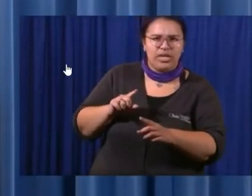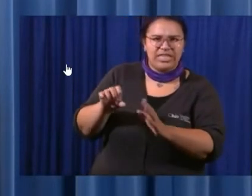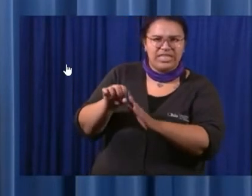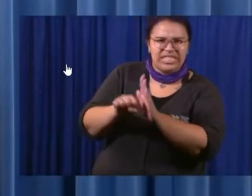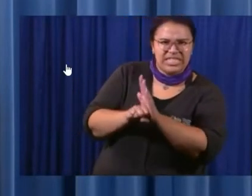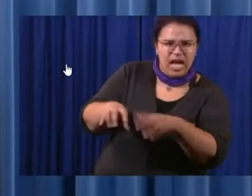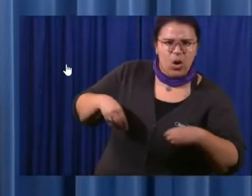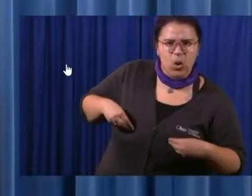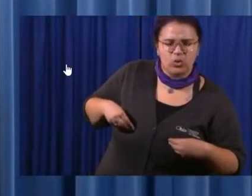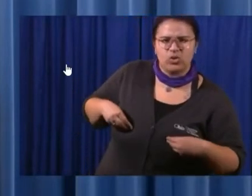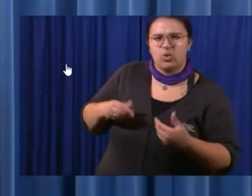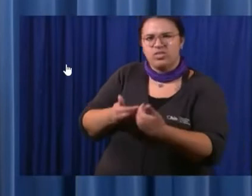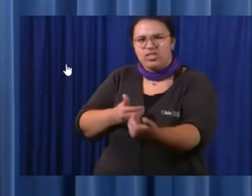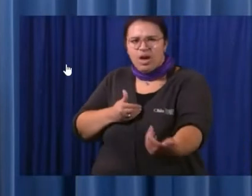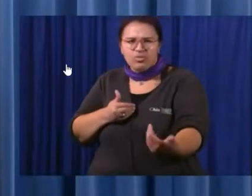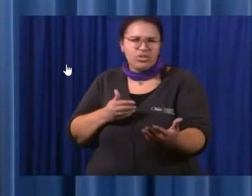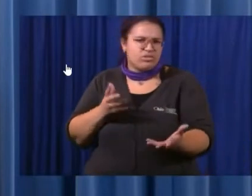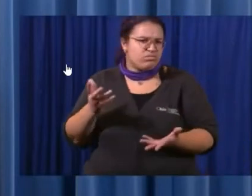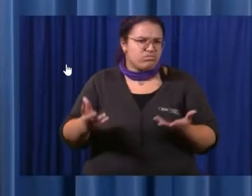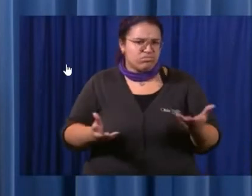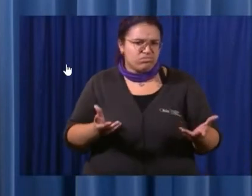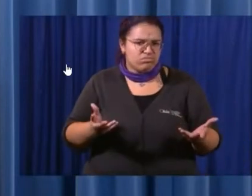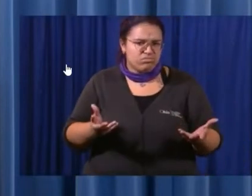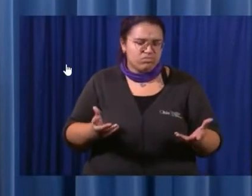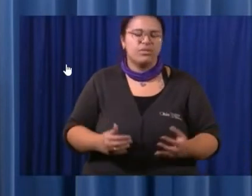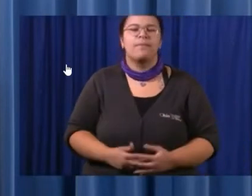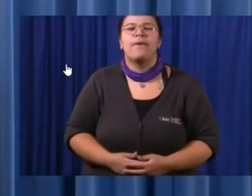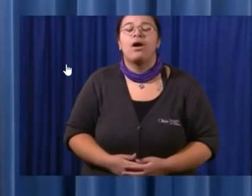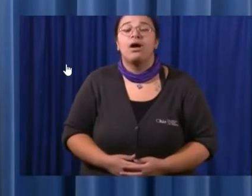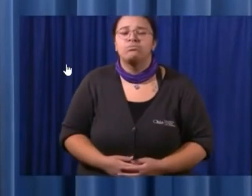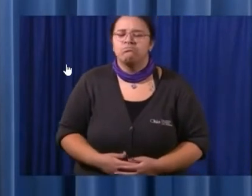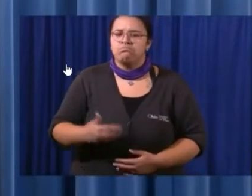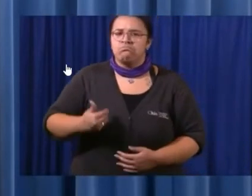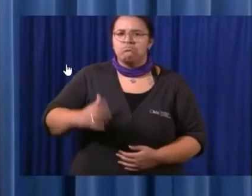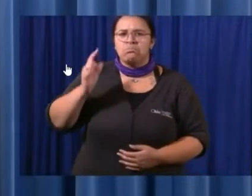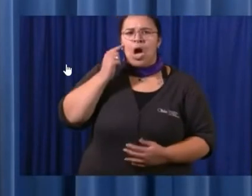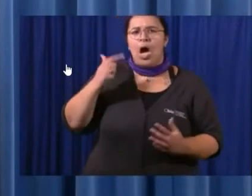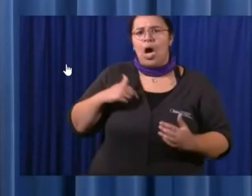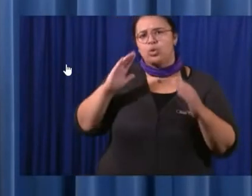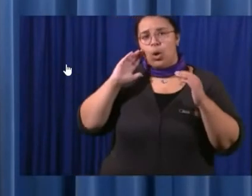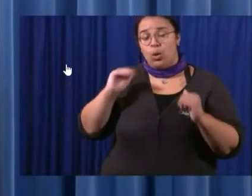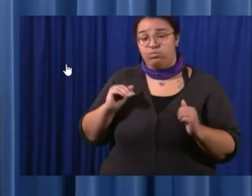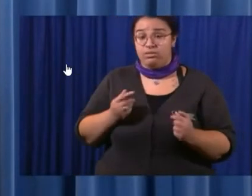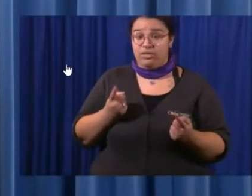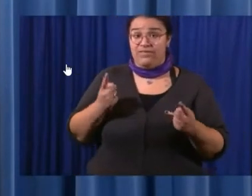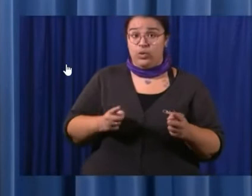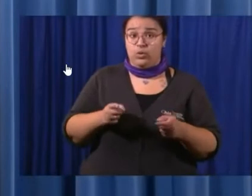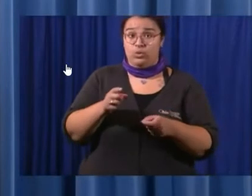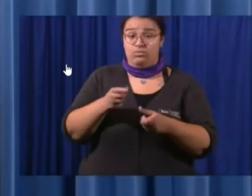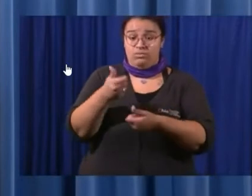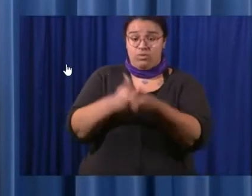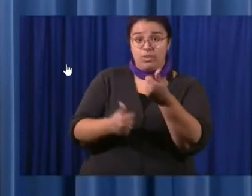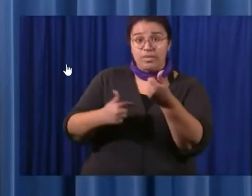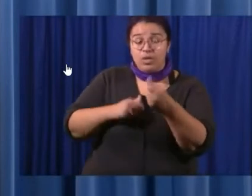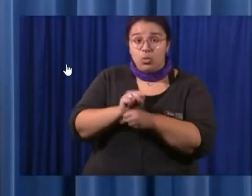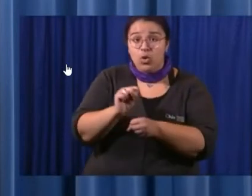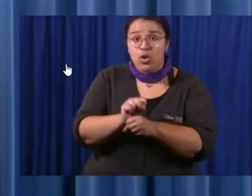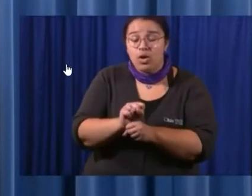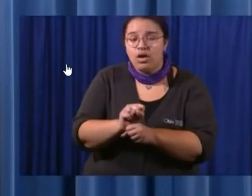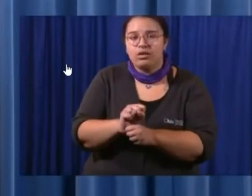Well, I would certainly hope, first of all, anyone that works for me will follow them. I'm not going to try